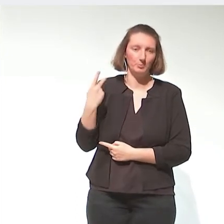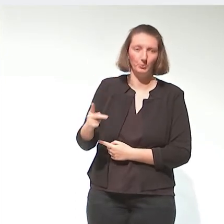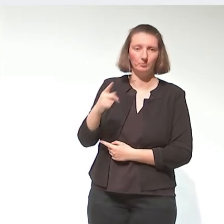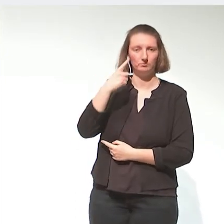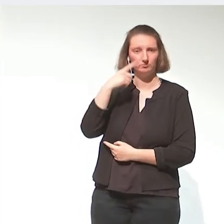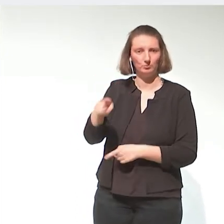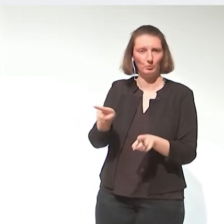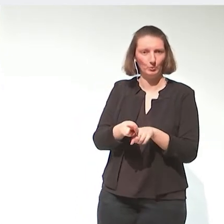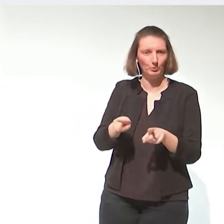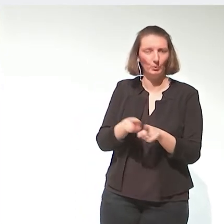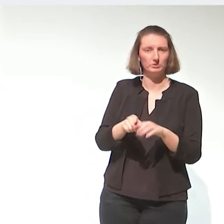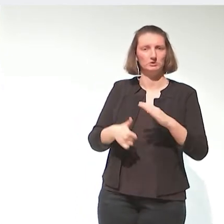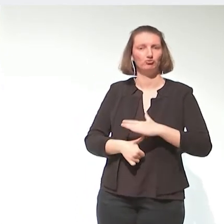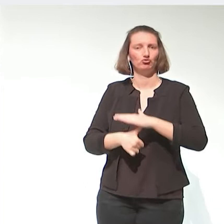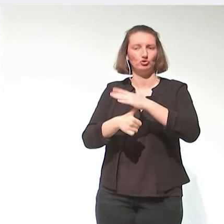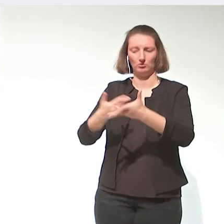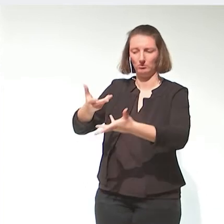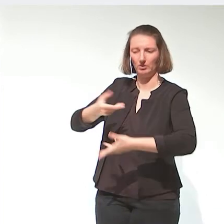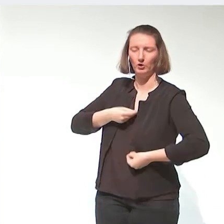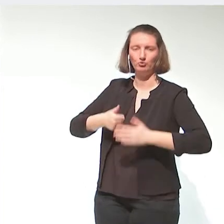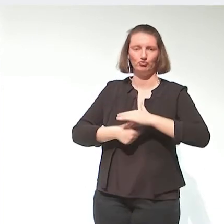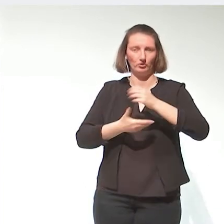countries, and to establish